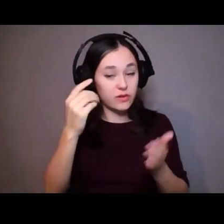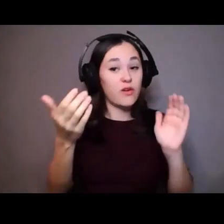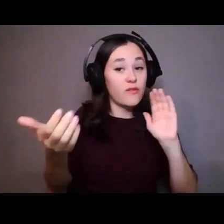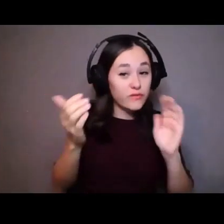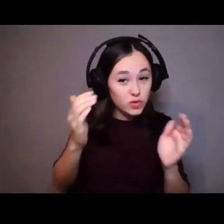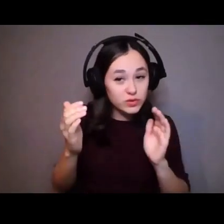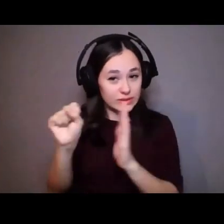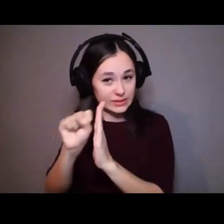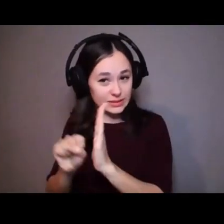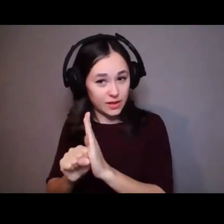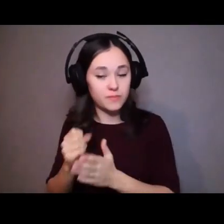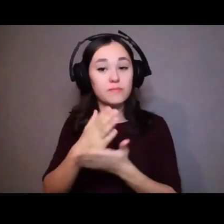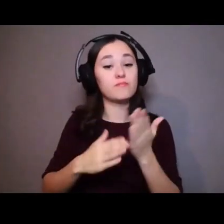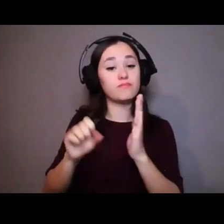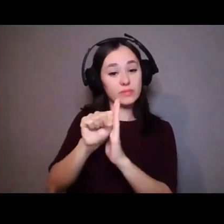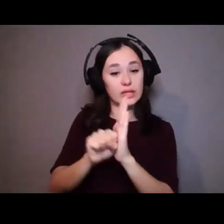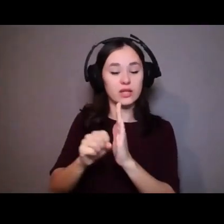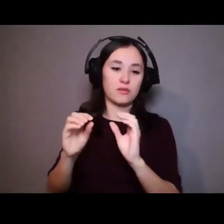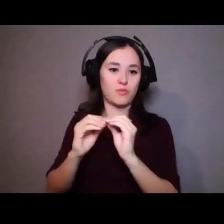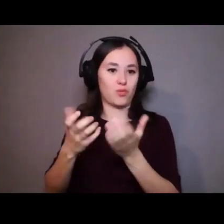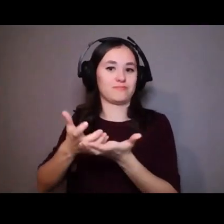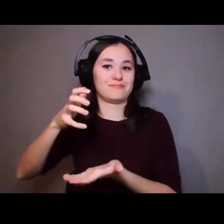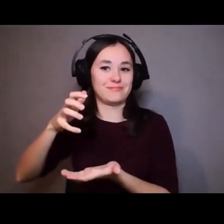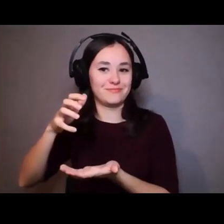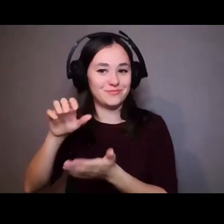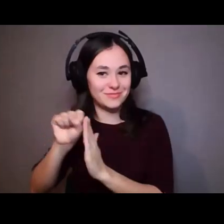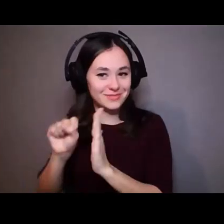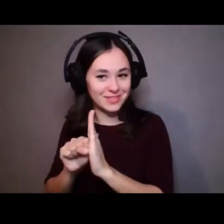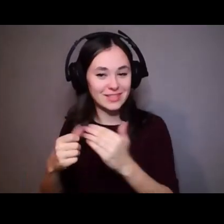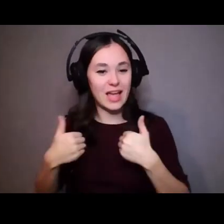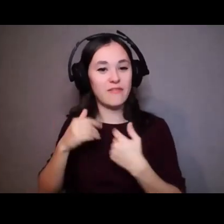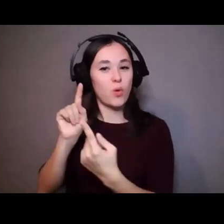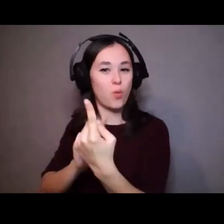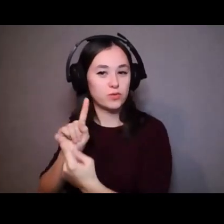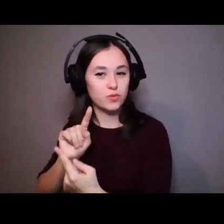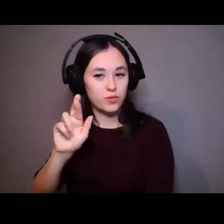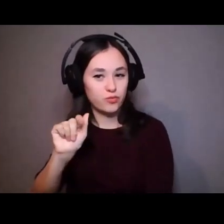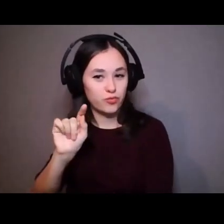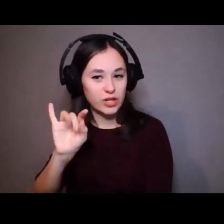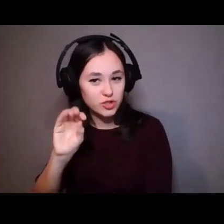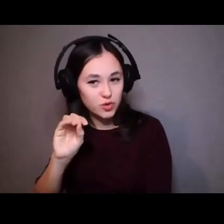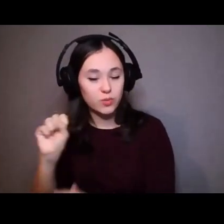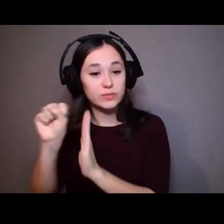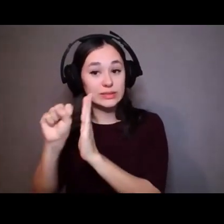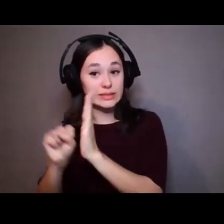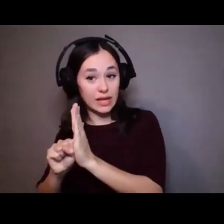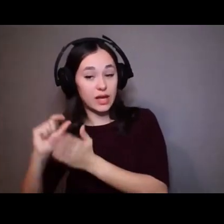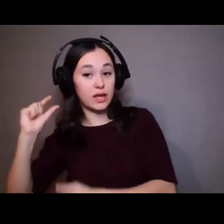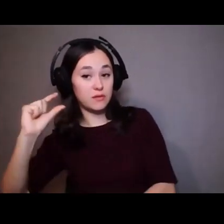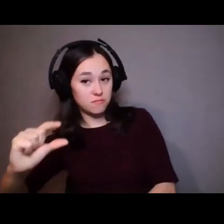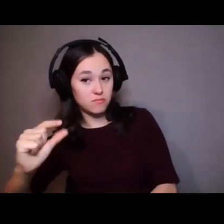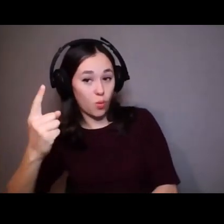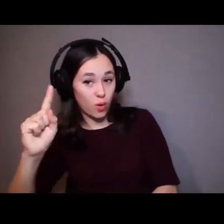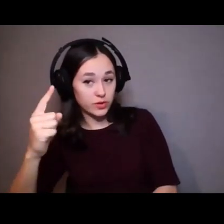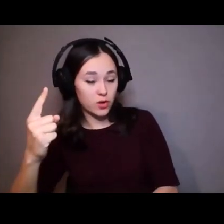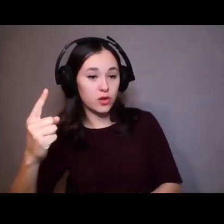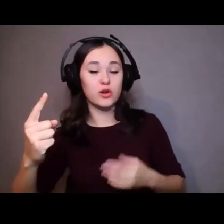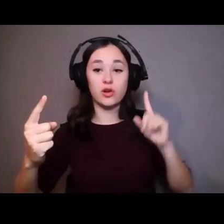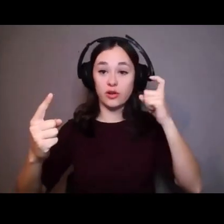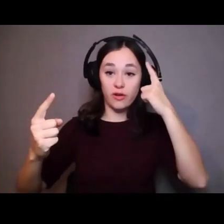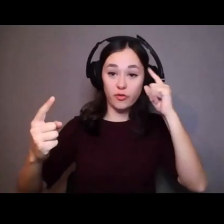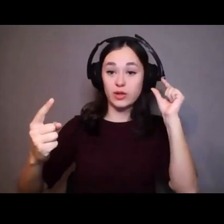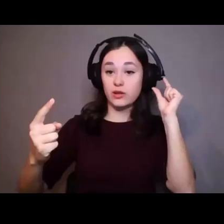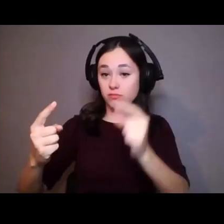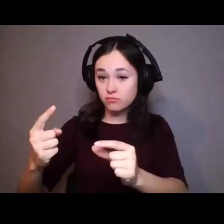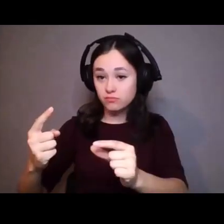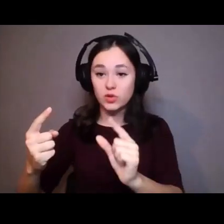have, like the richer states might have a 1-to-1 ratio where the state contributes $1 and the federal government contributes $1. Other states might